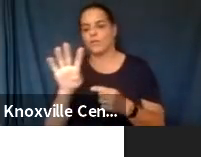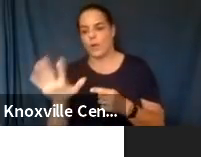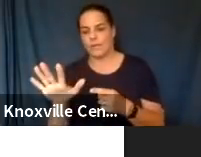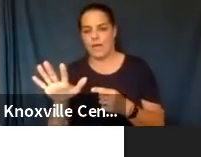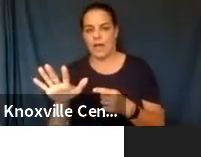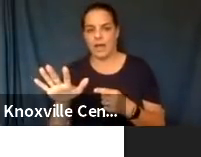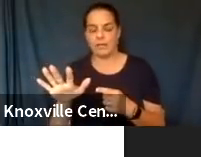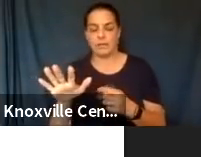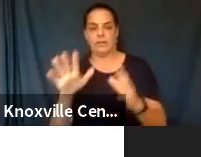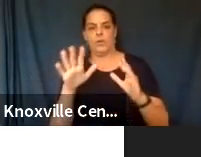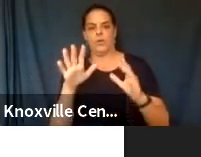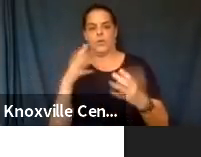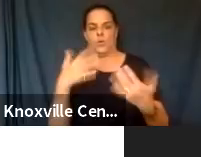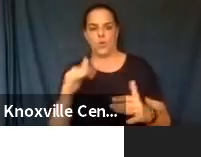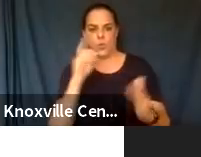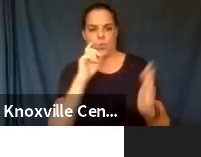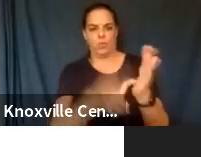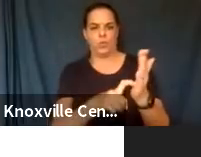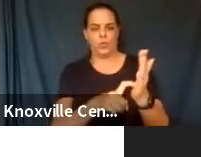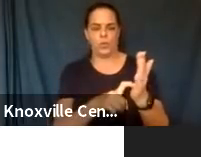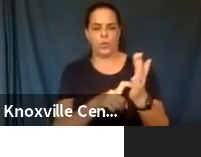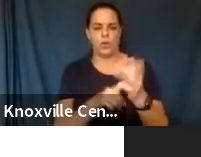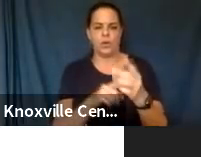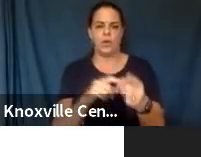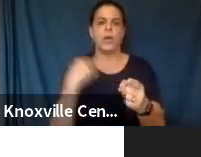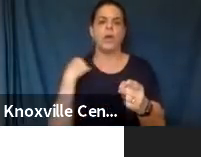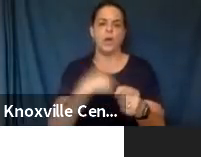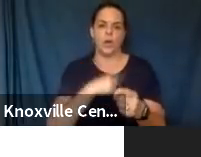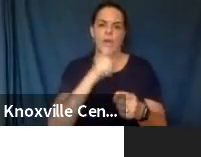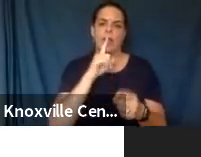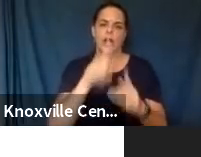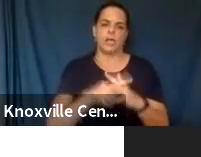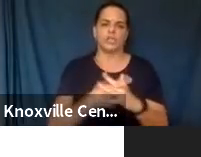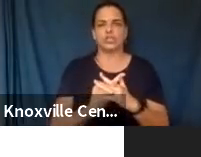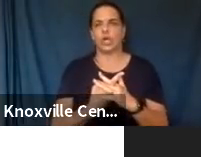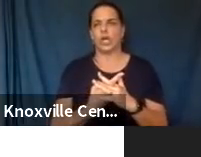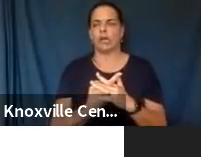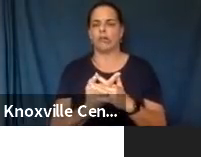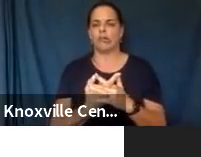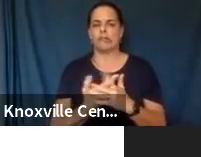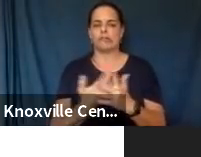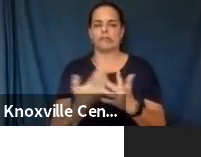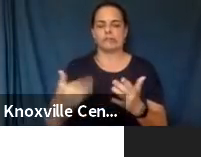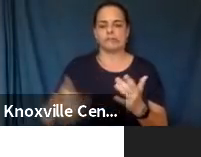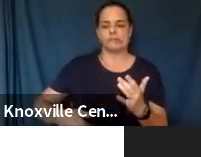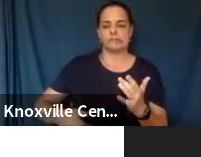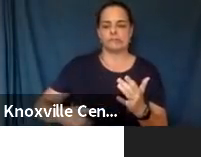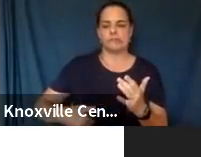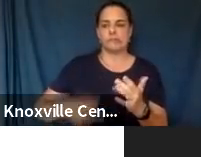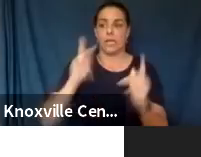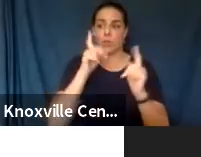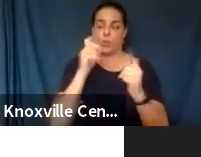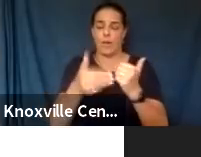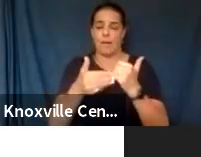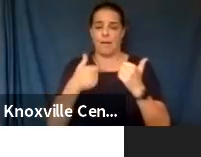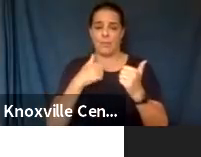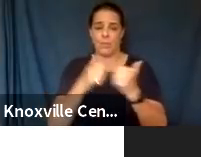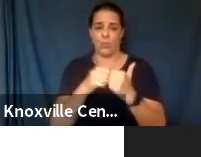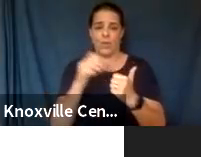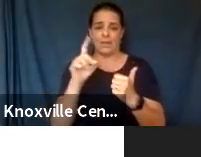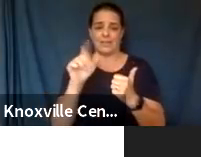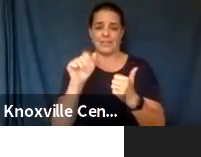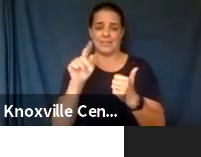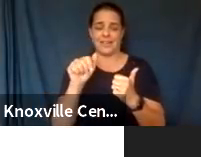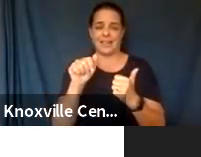catches attention. We are getting somewhat of a sense, the folks who help me with data, that